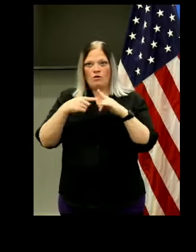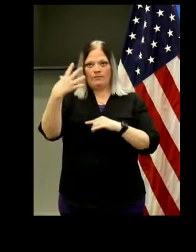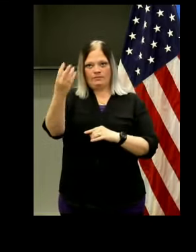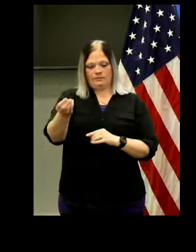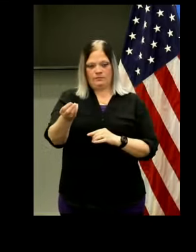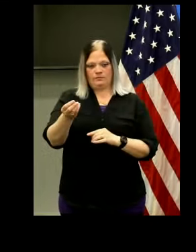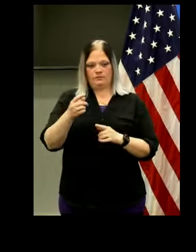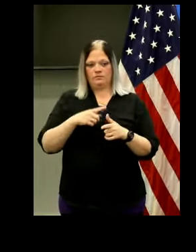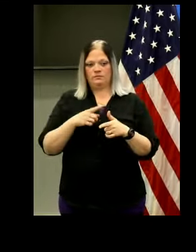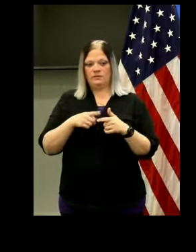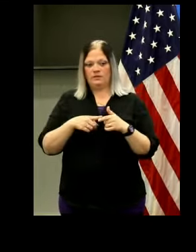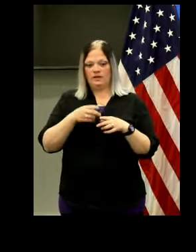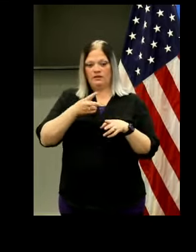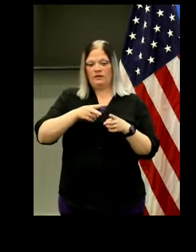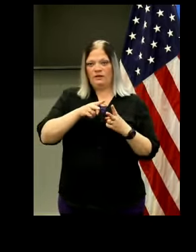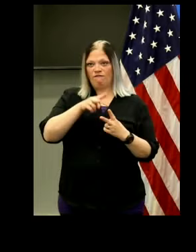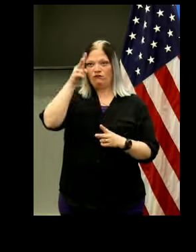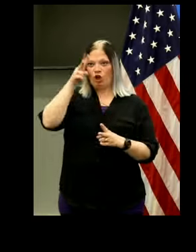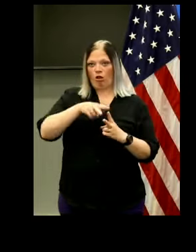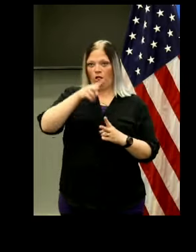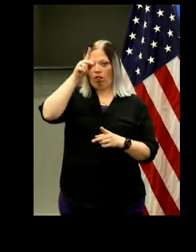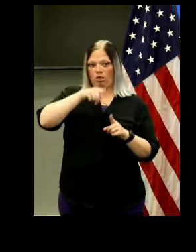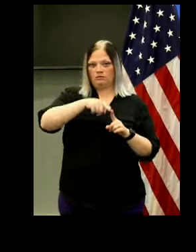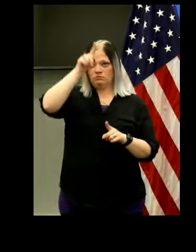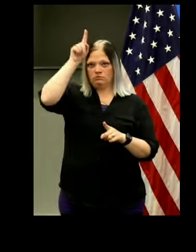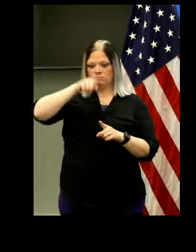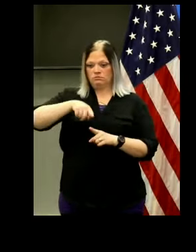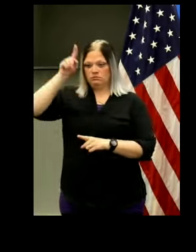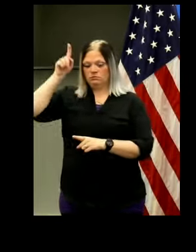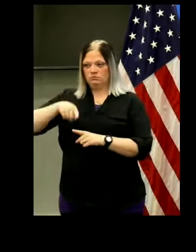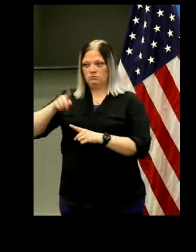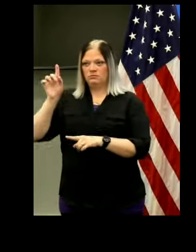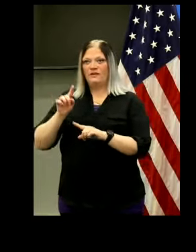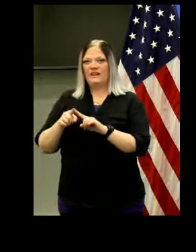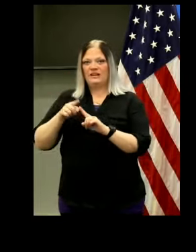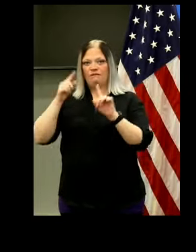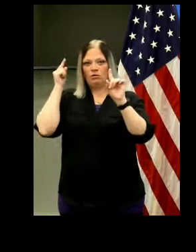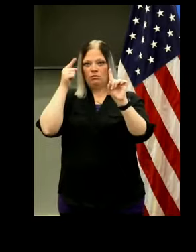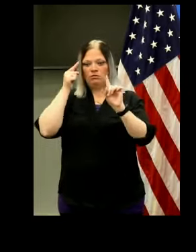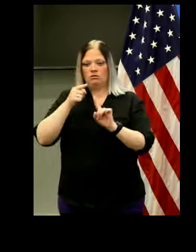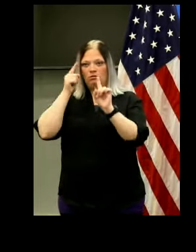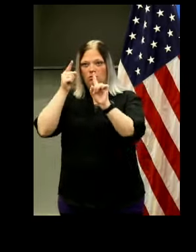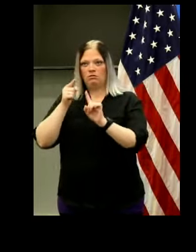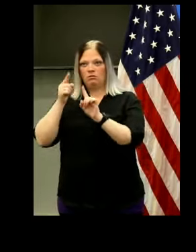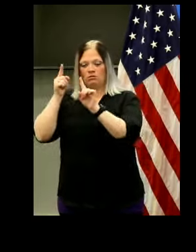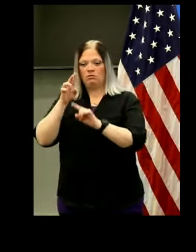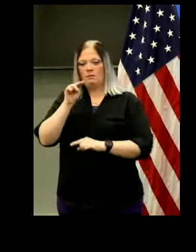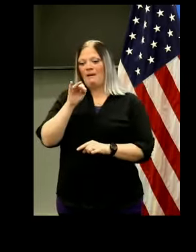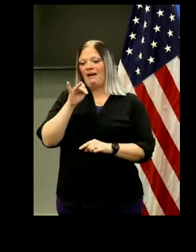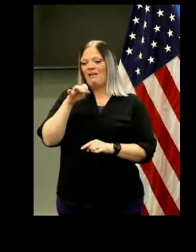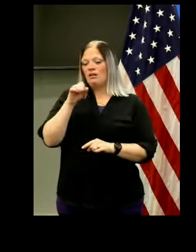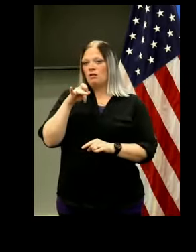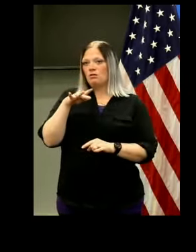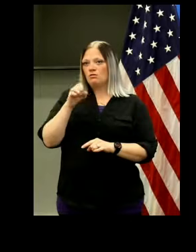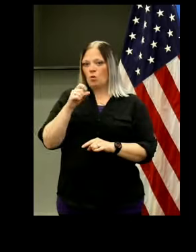the vertical lines correspond to the different milestones in our New York pause that